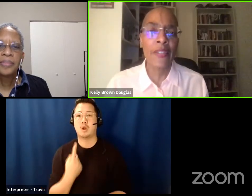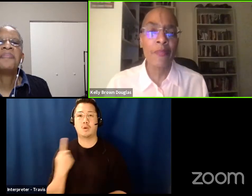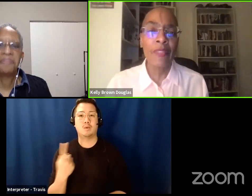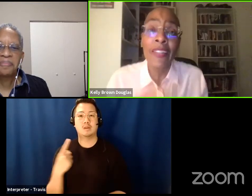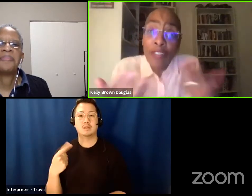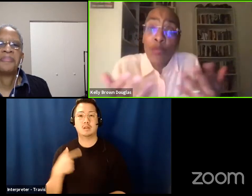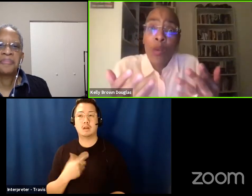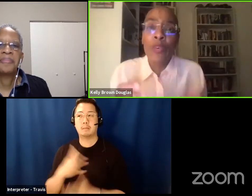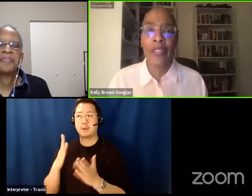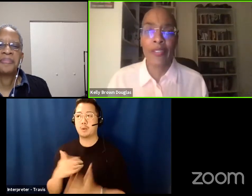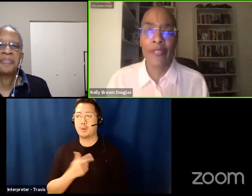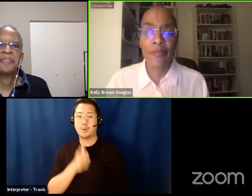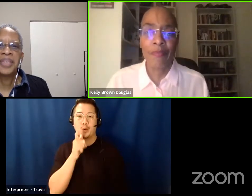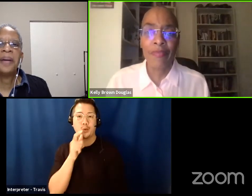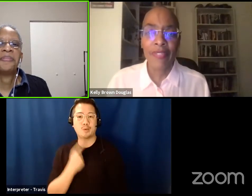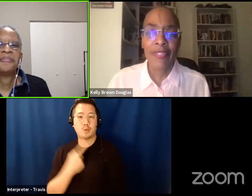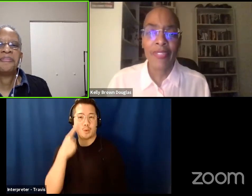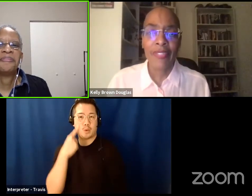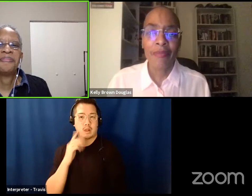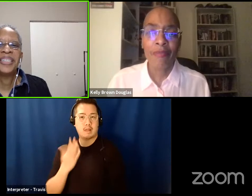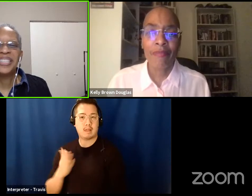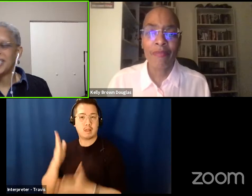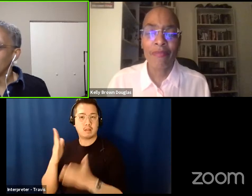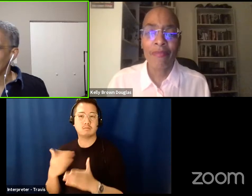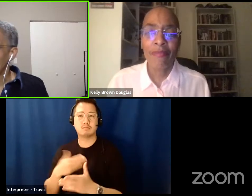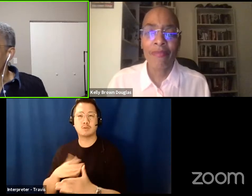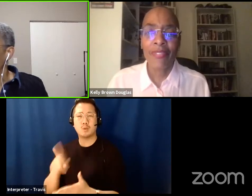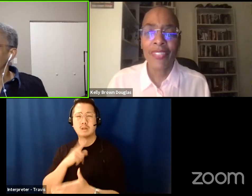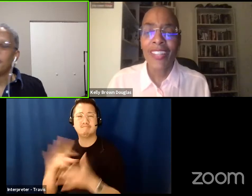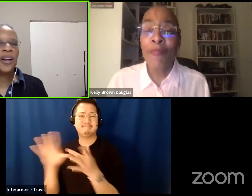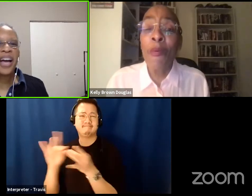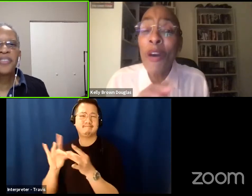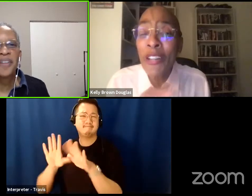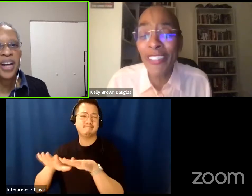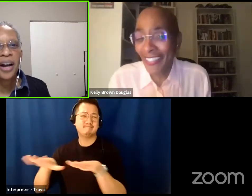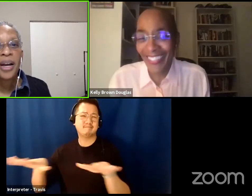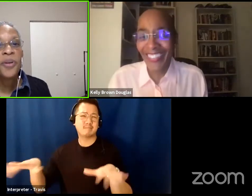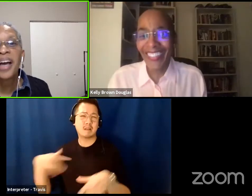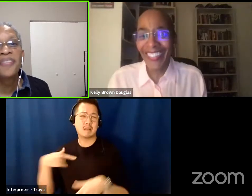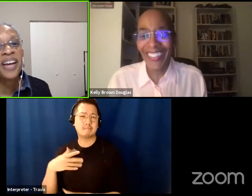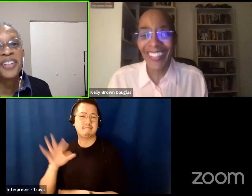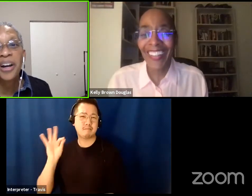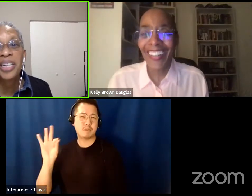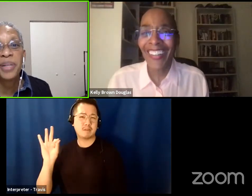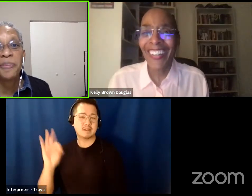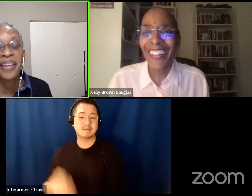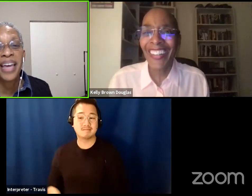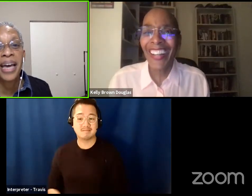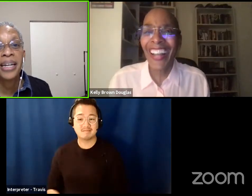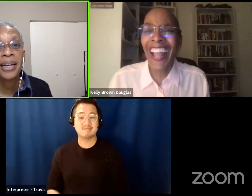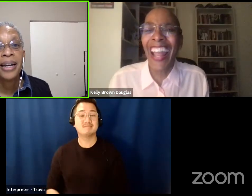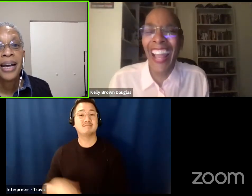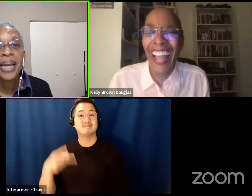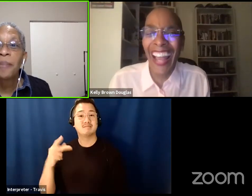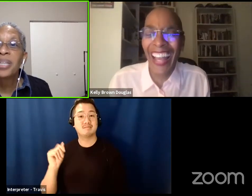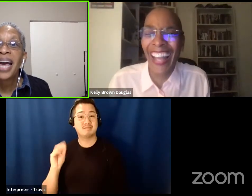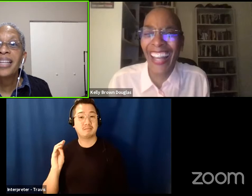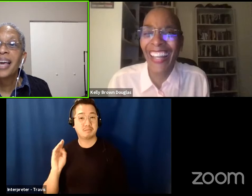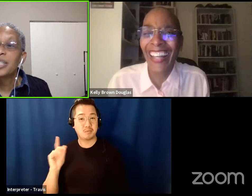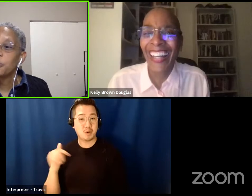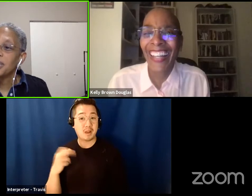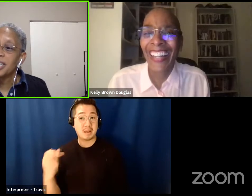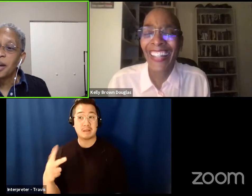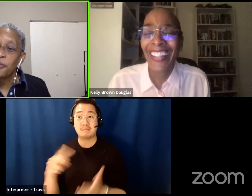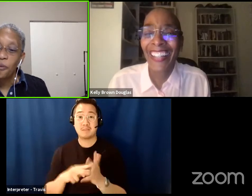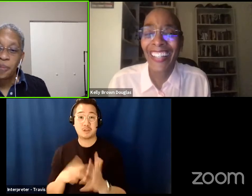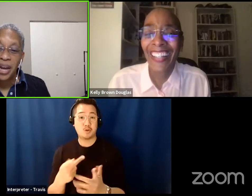witness. And that's why we're here. Yep. Good. Okay. We don't have to have an argument about that. And I'm glad of